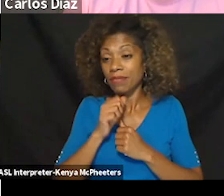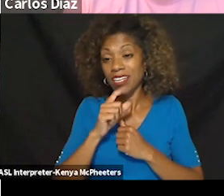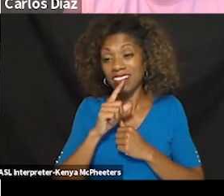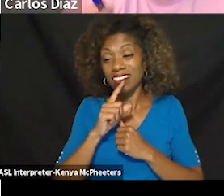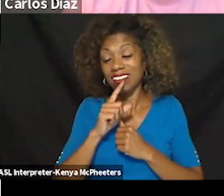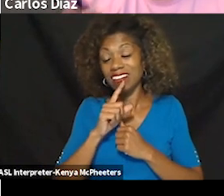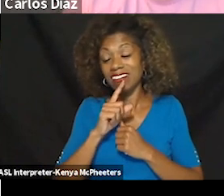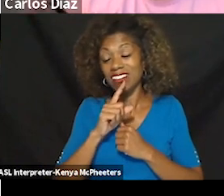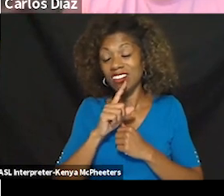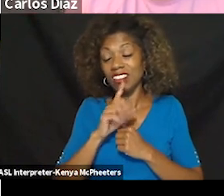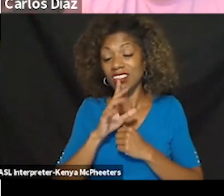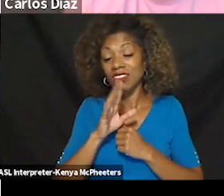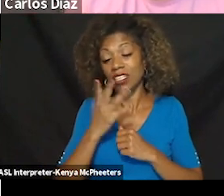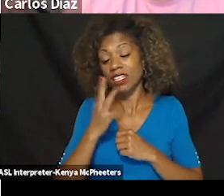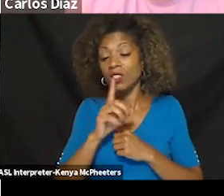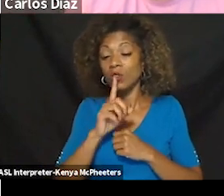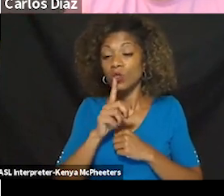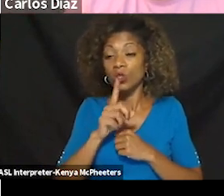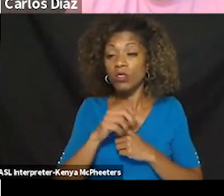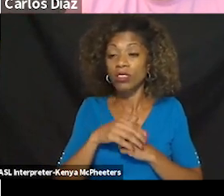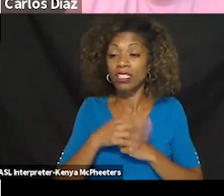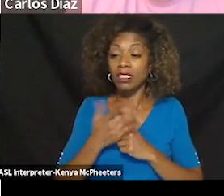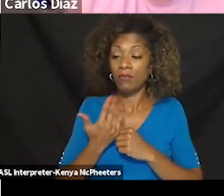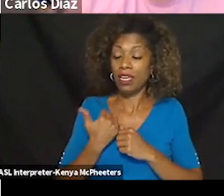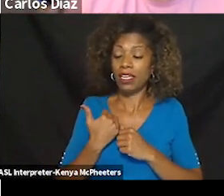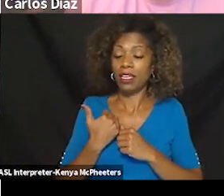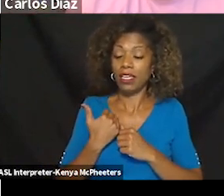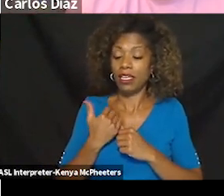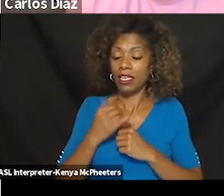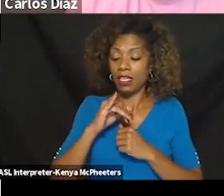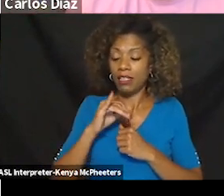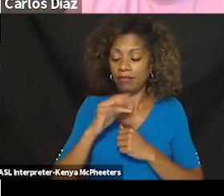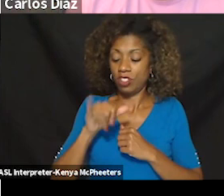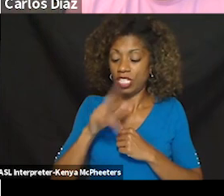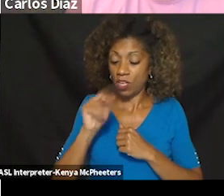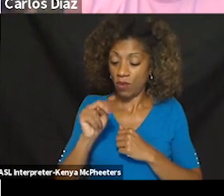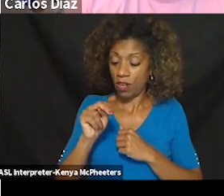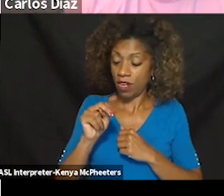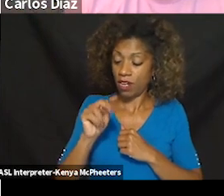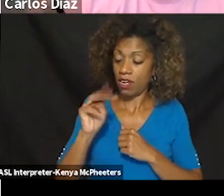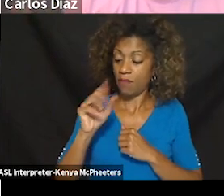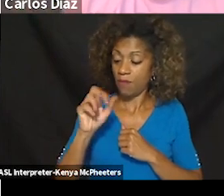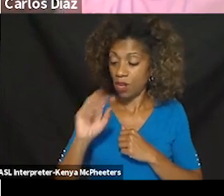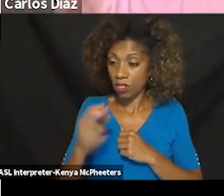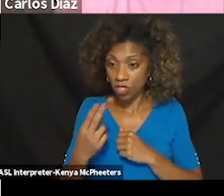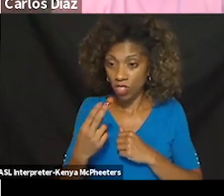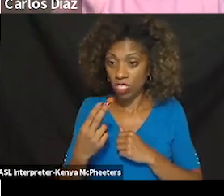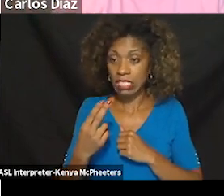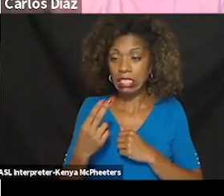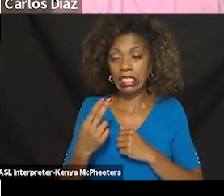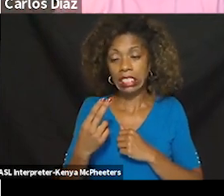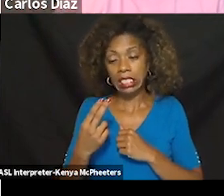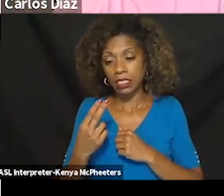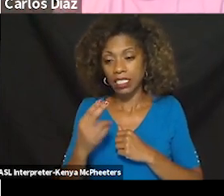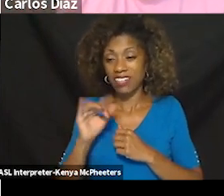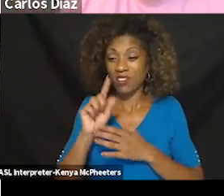know, in January, February, March, folks were extremely busy. So to give up an hour of their time a week to come and be also prep for